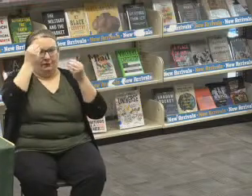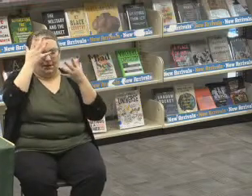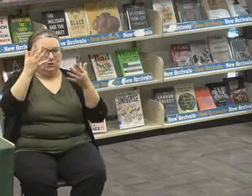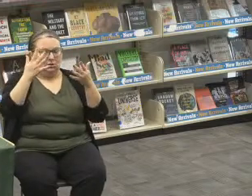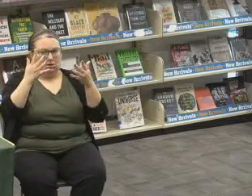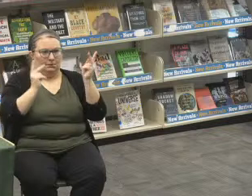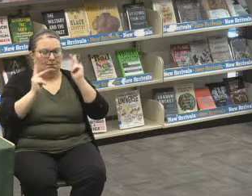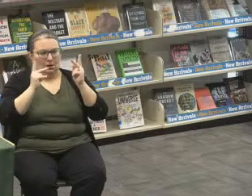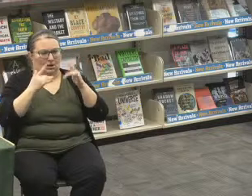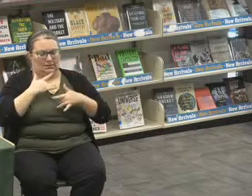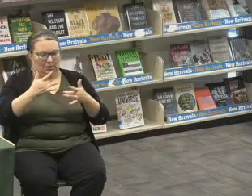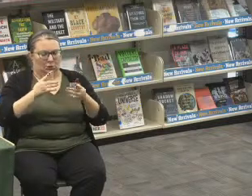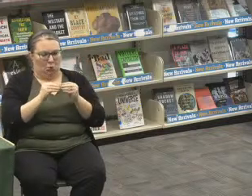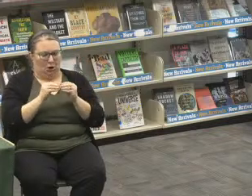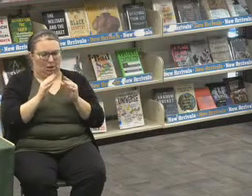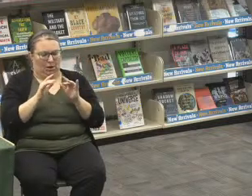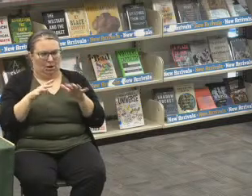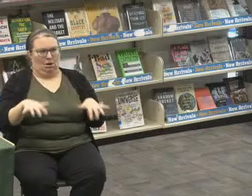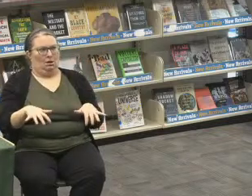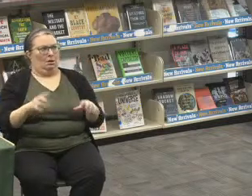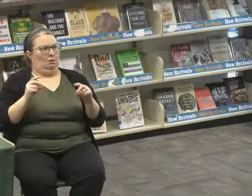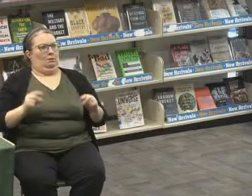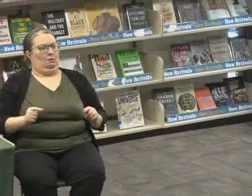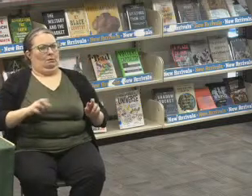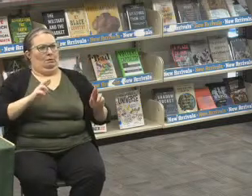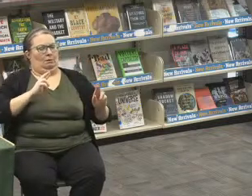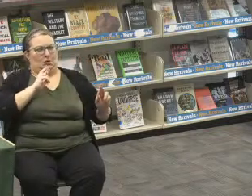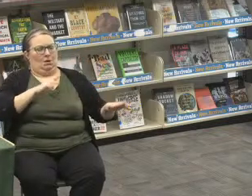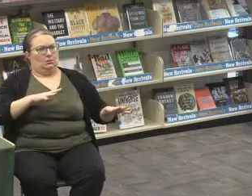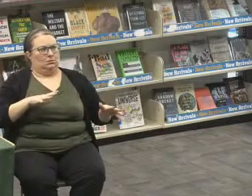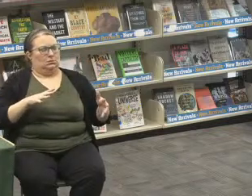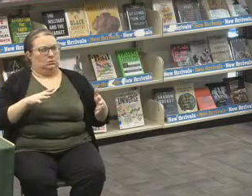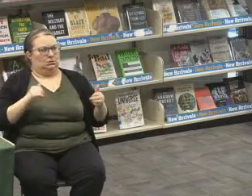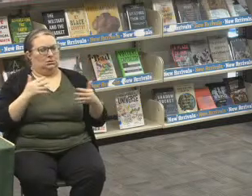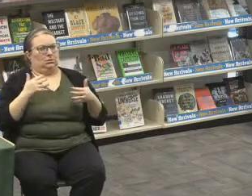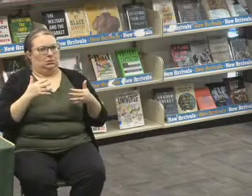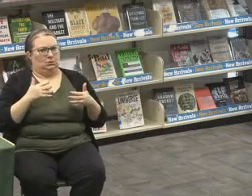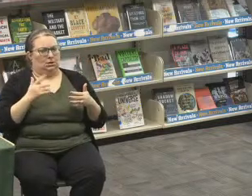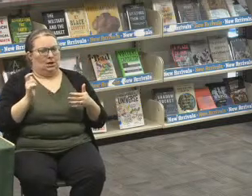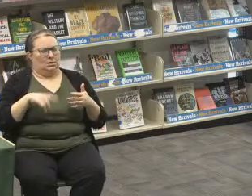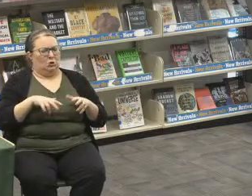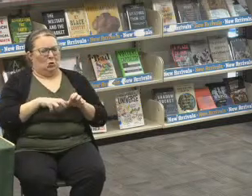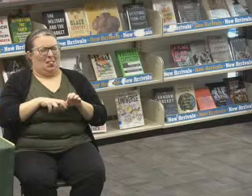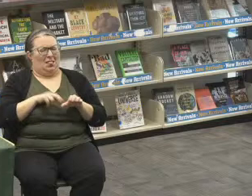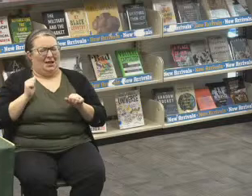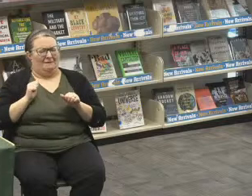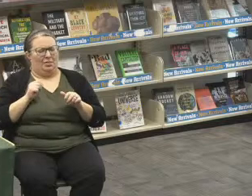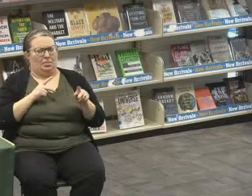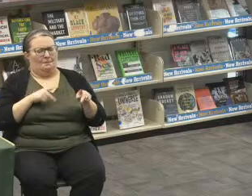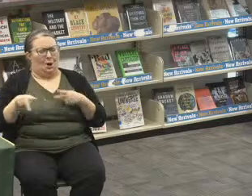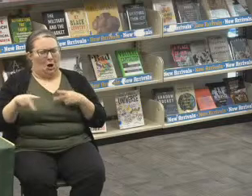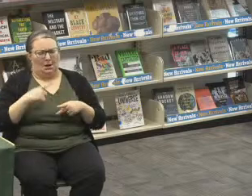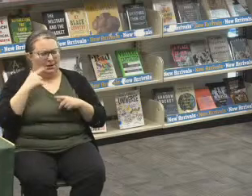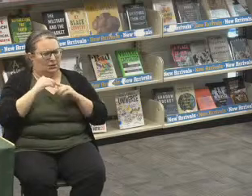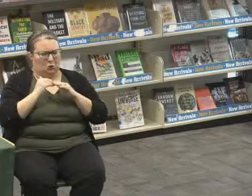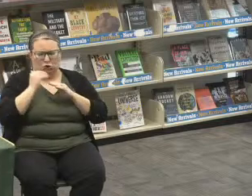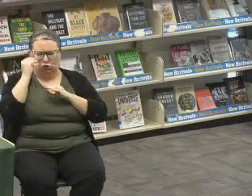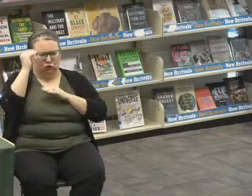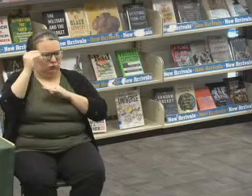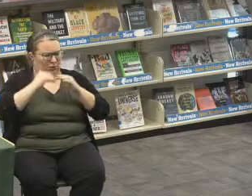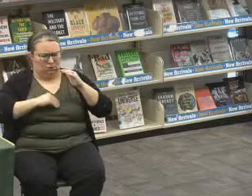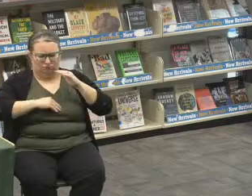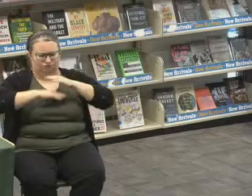folks are prone to more of a startle response, or getting overwhelmed, or needing to leave the party because they've hit their